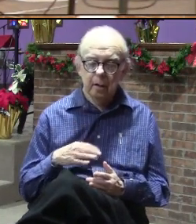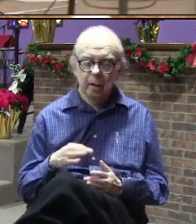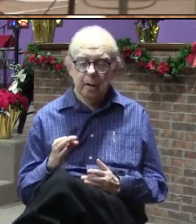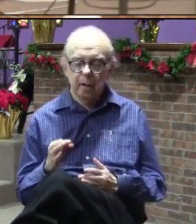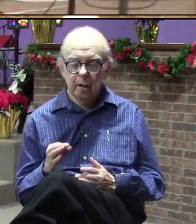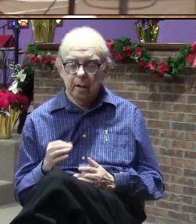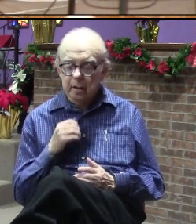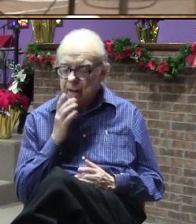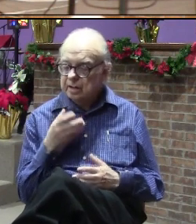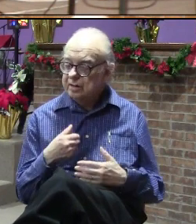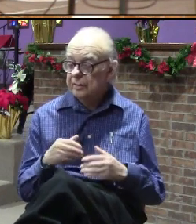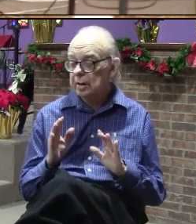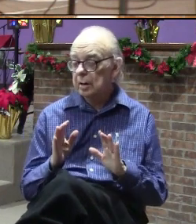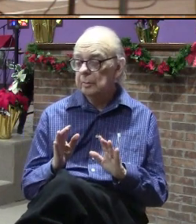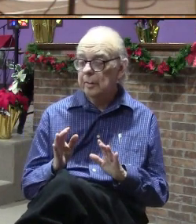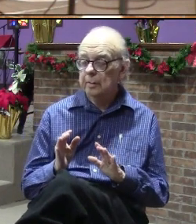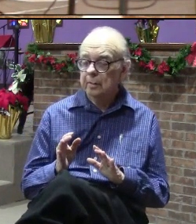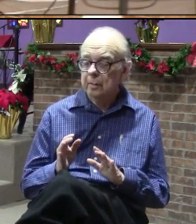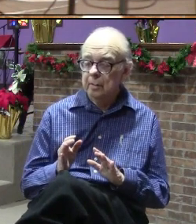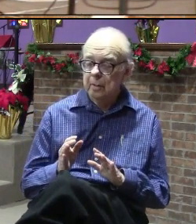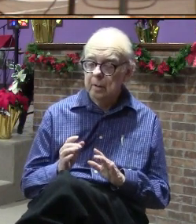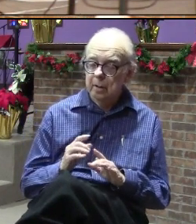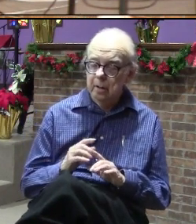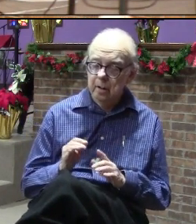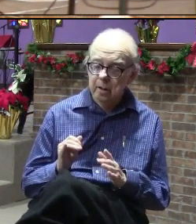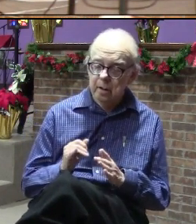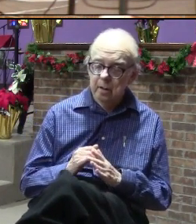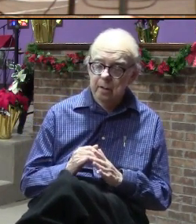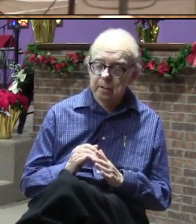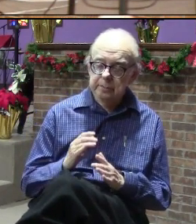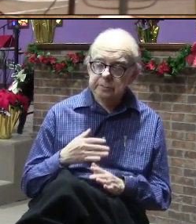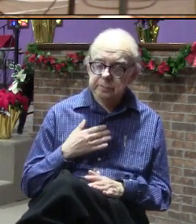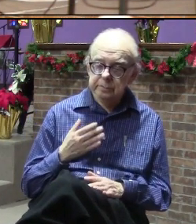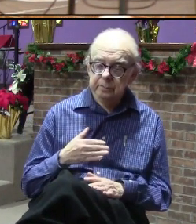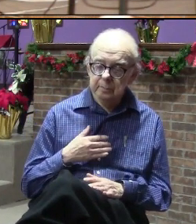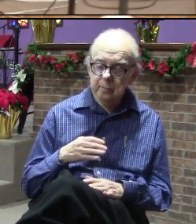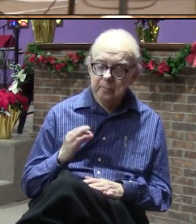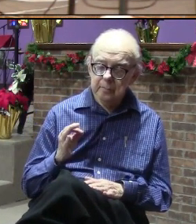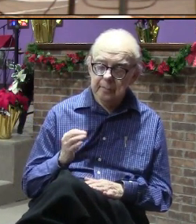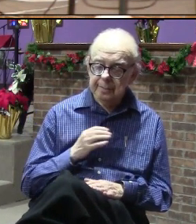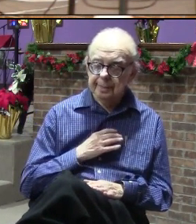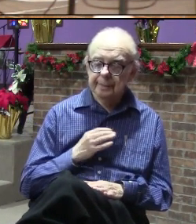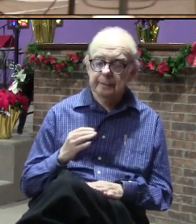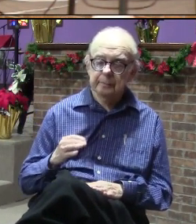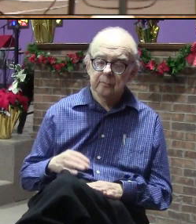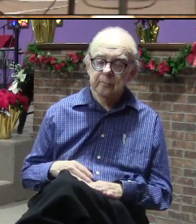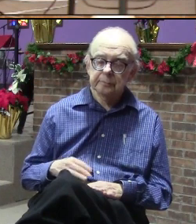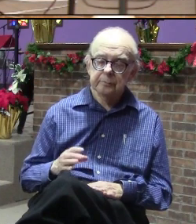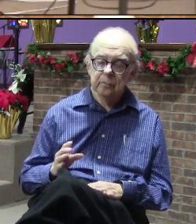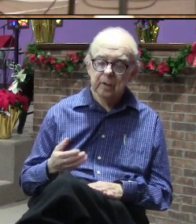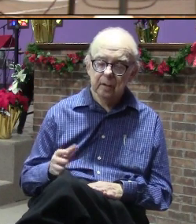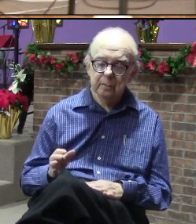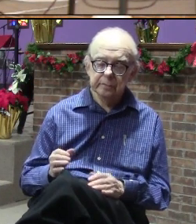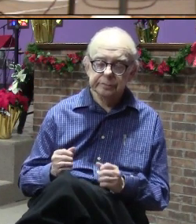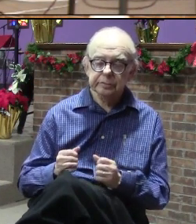not giving up. And that's the joy of finding Christ. And let me